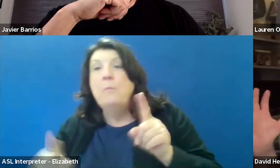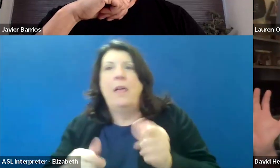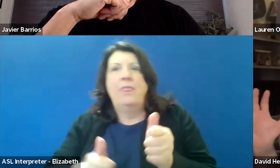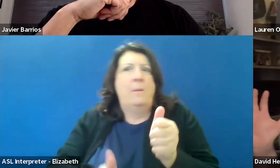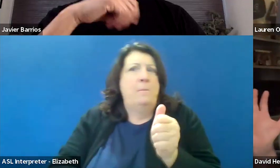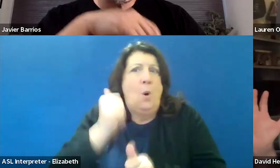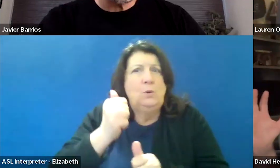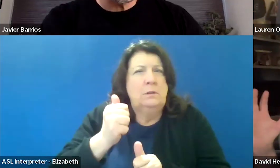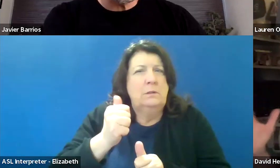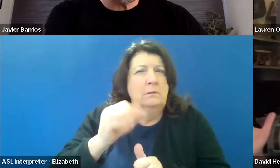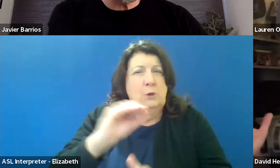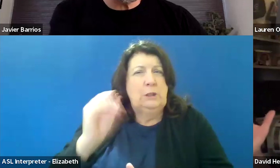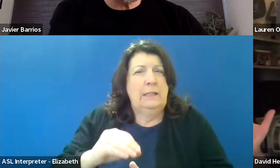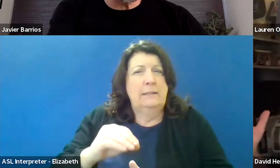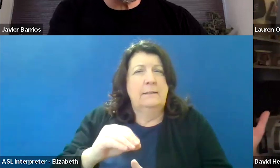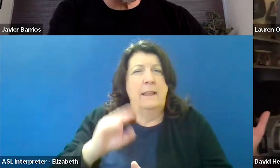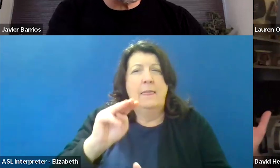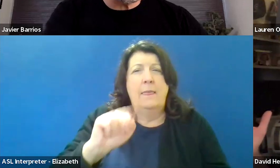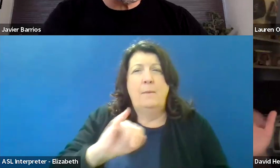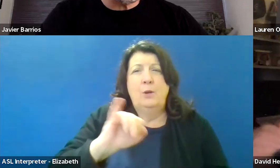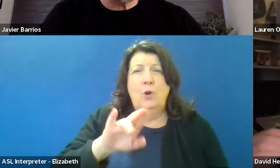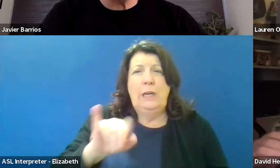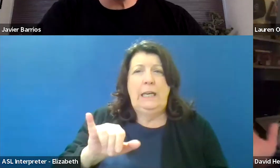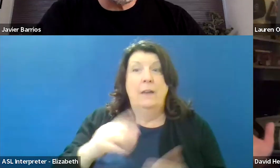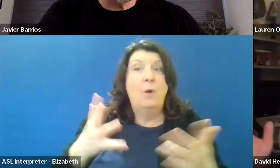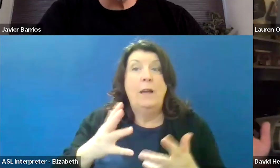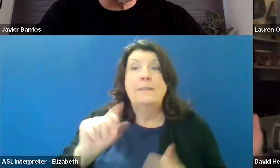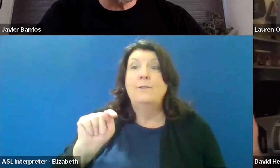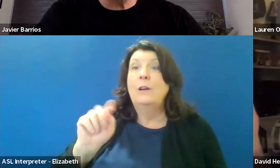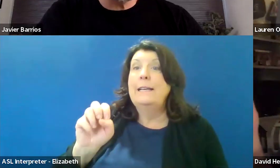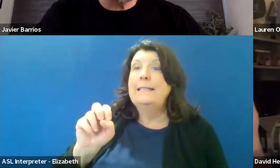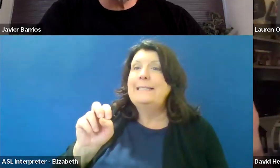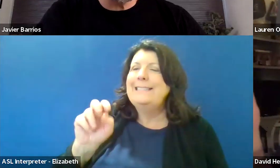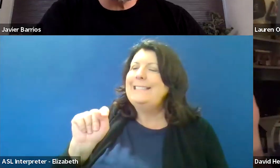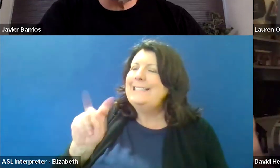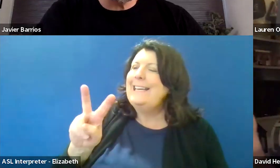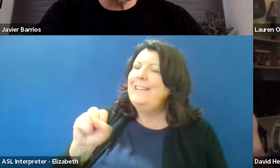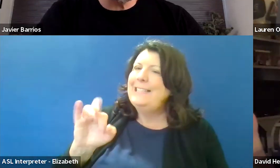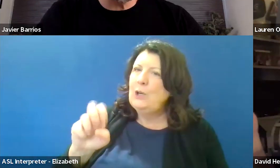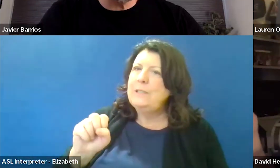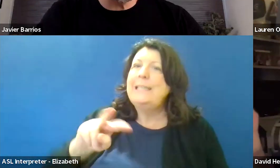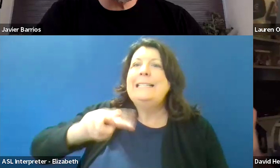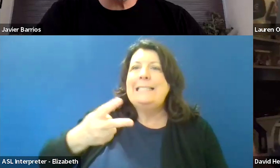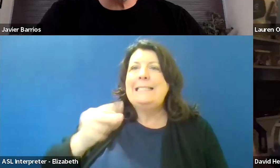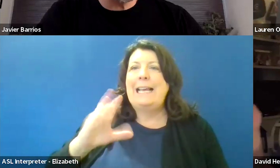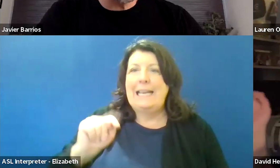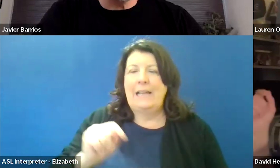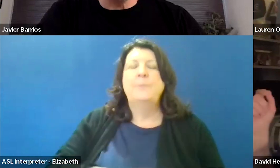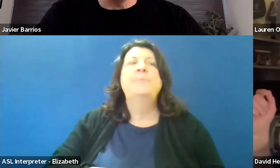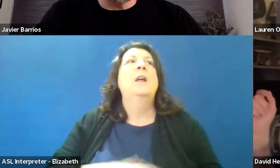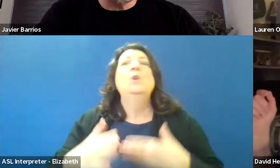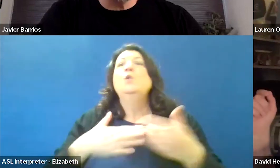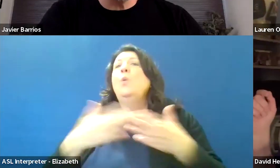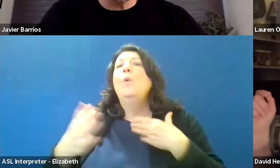of the TV series is second act. So everything after the pilot, pretty much until whatever the finale is, whether it's one